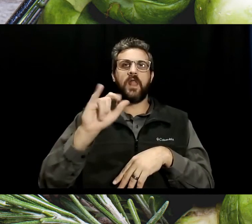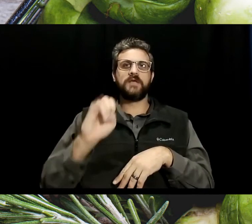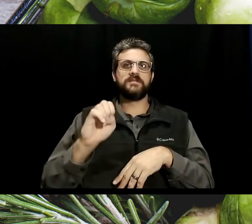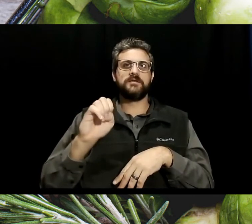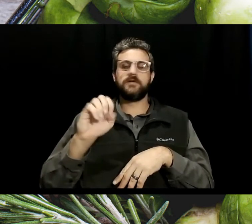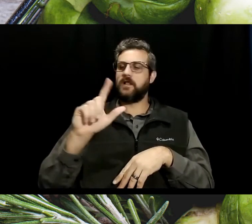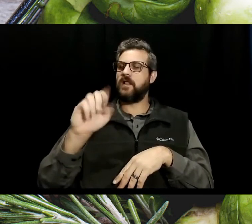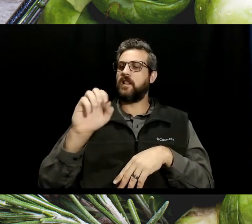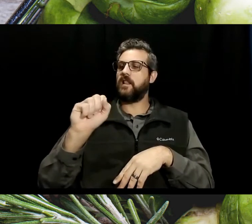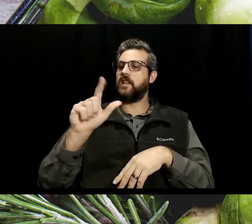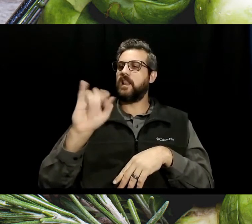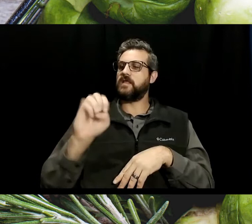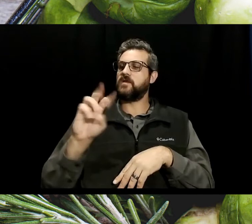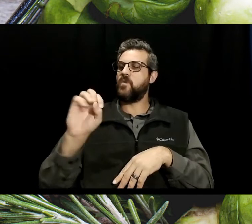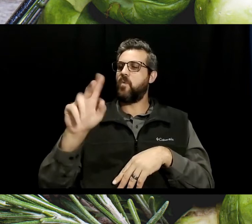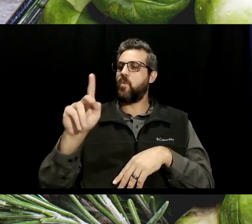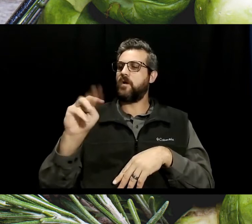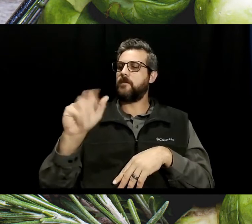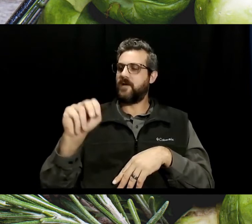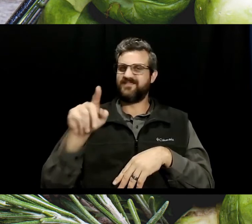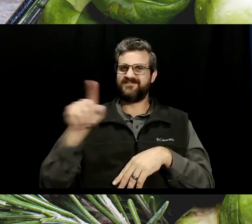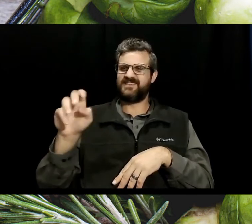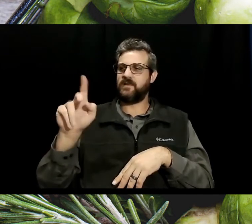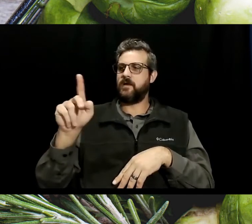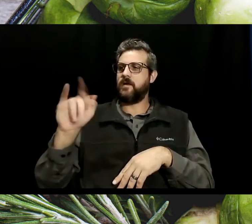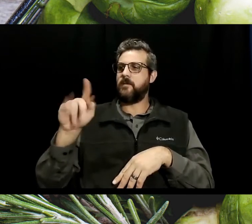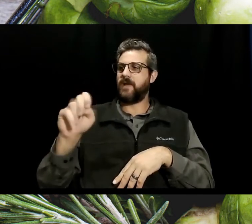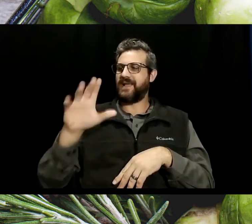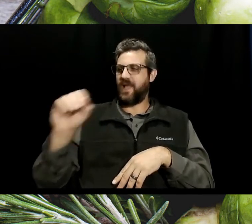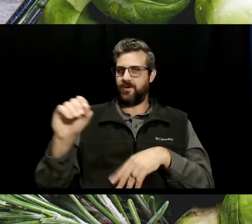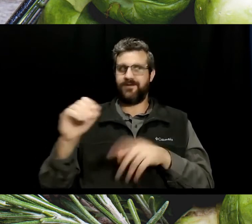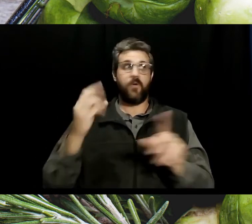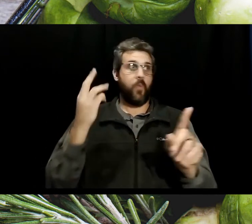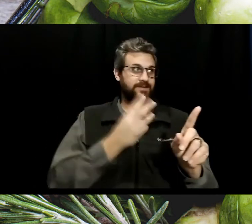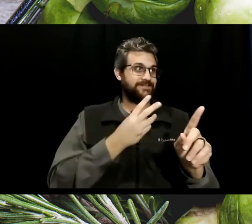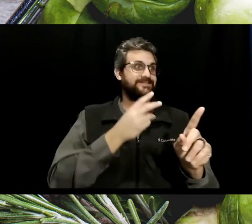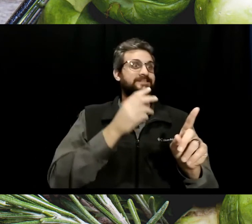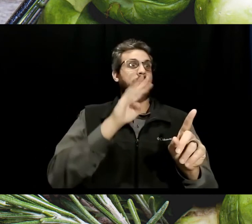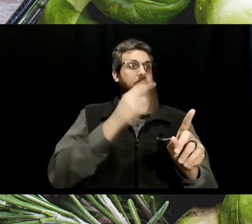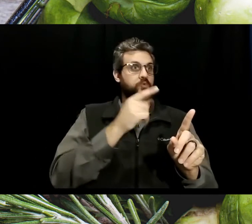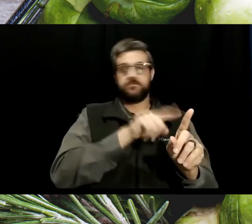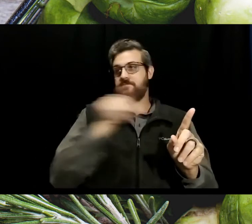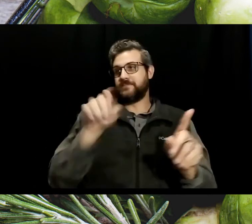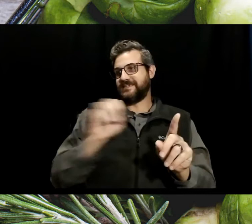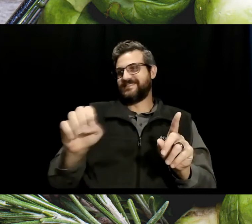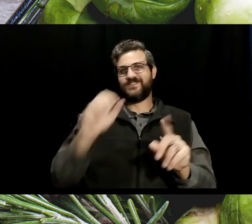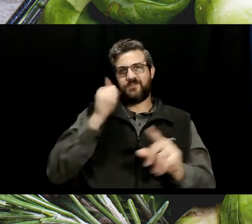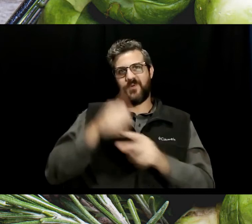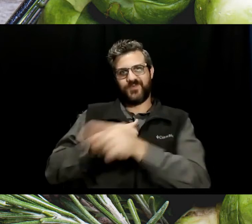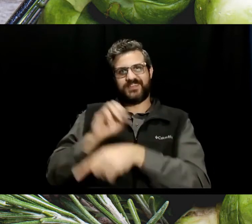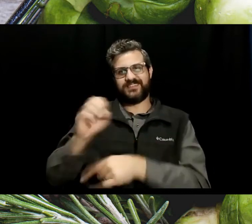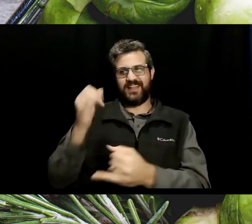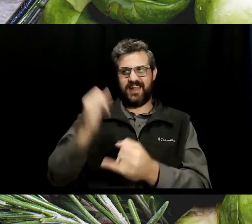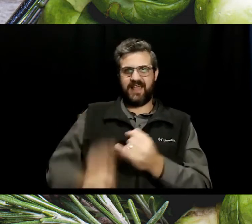Pike County. So yesterday we were in Western Kentucky, today we were in Bowling Green, and then we're going to move to the eastern side of the state tomorrow for our last